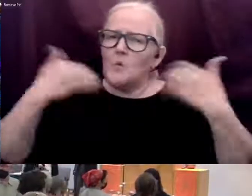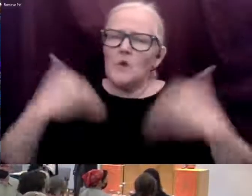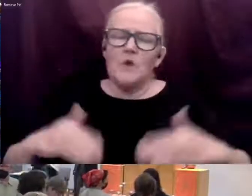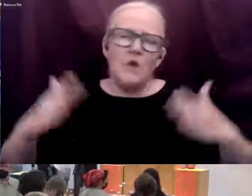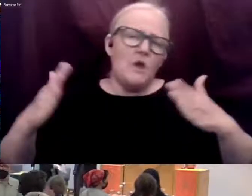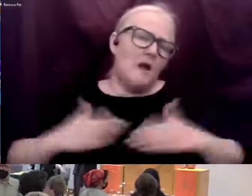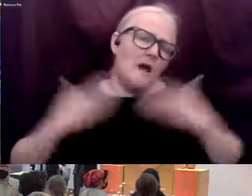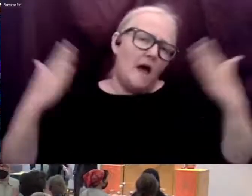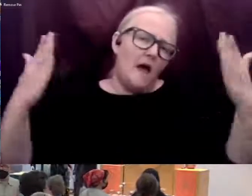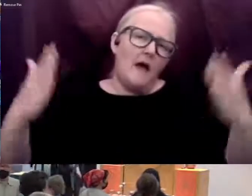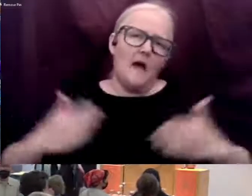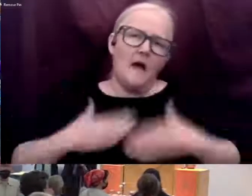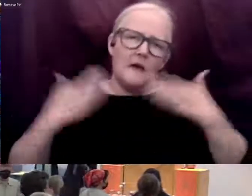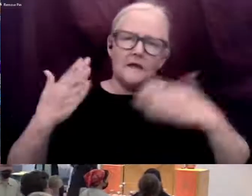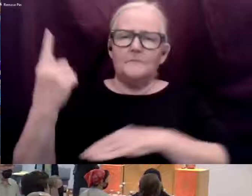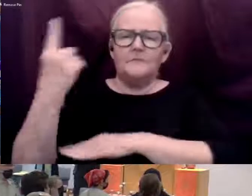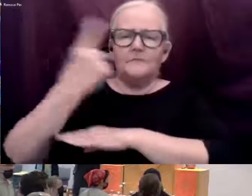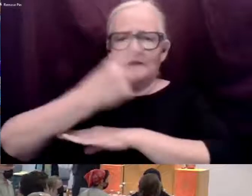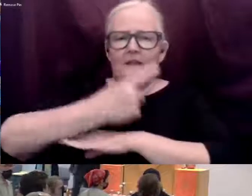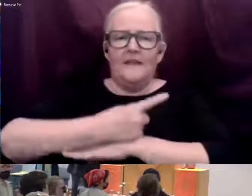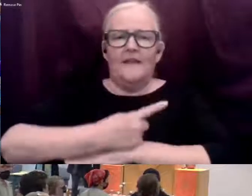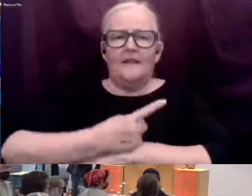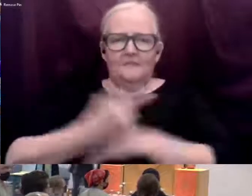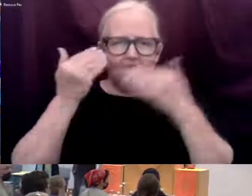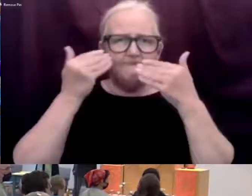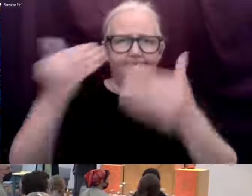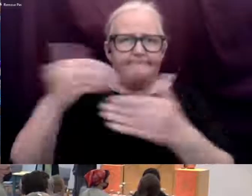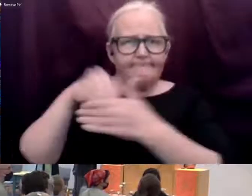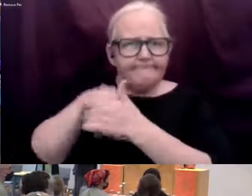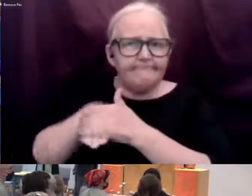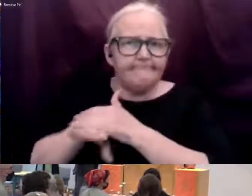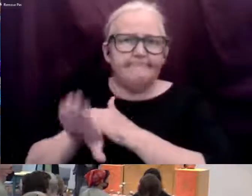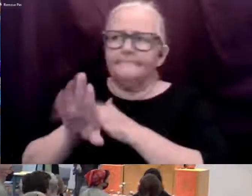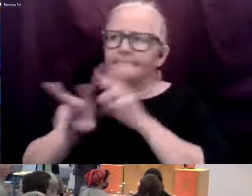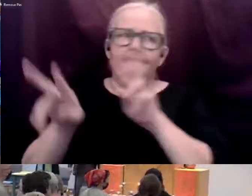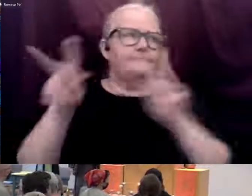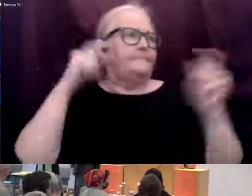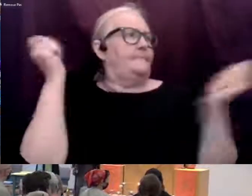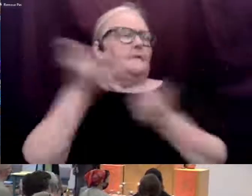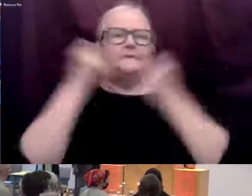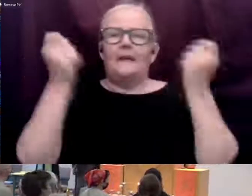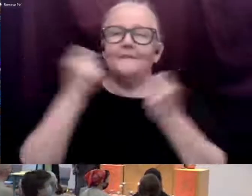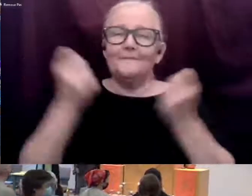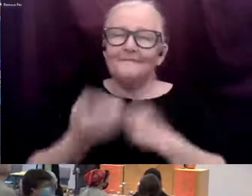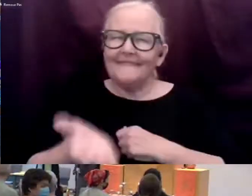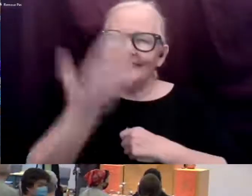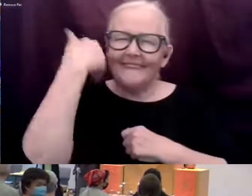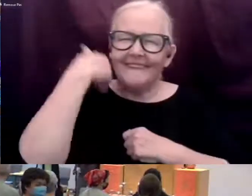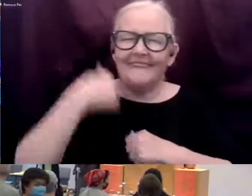joyful day. Enter, rejoice, and come in.